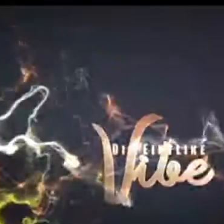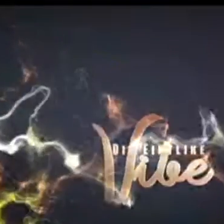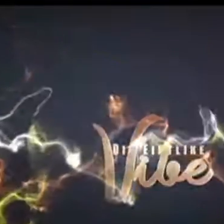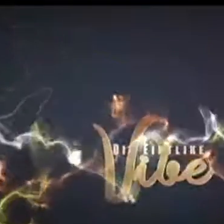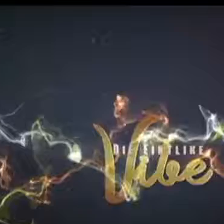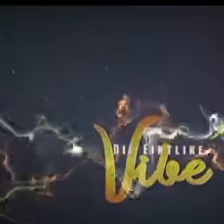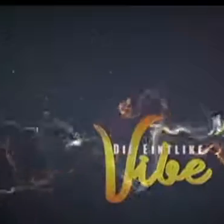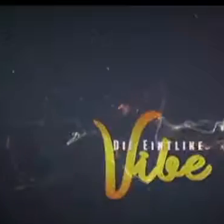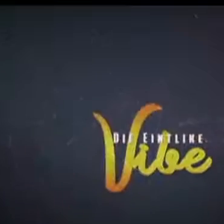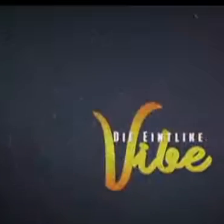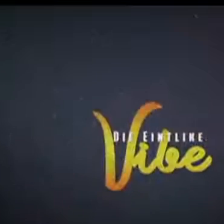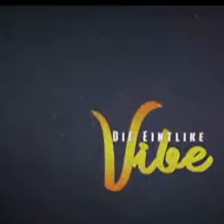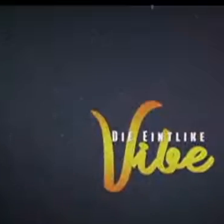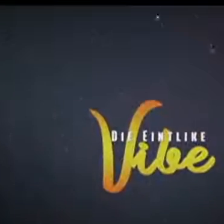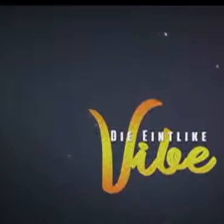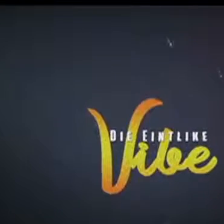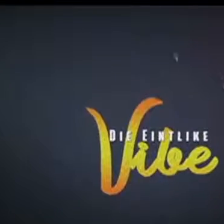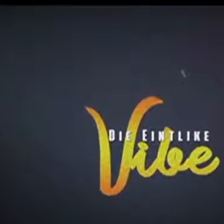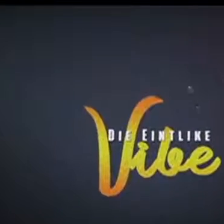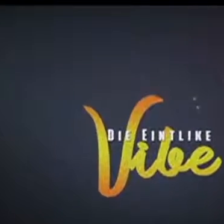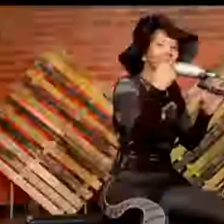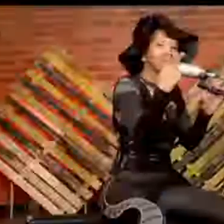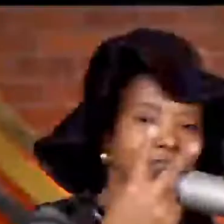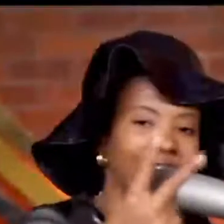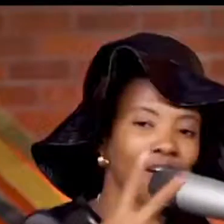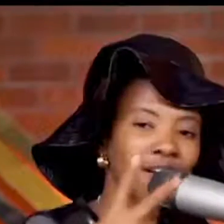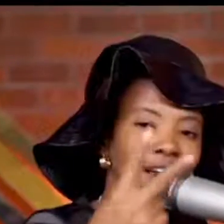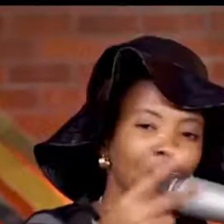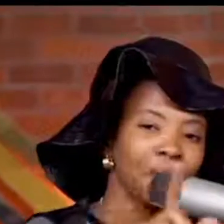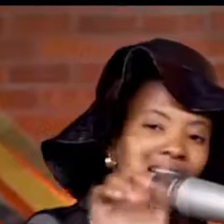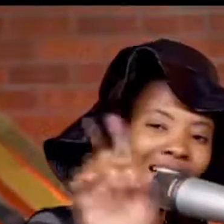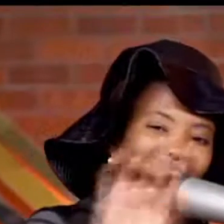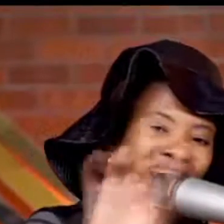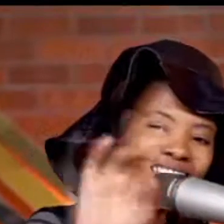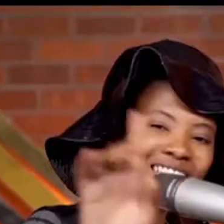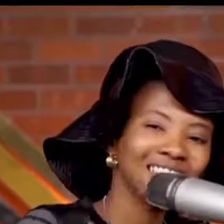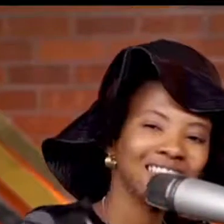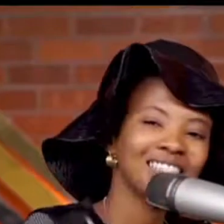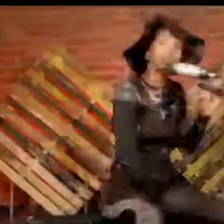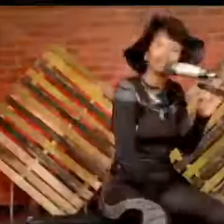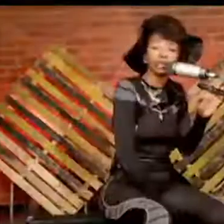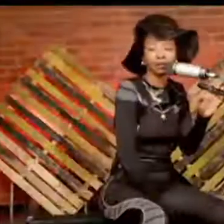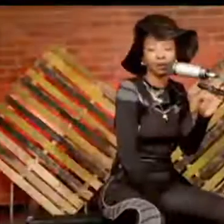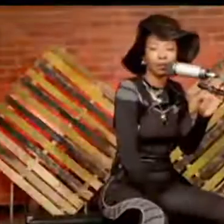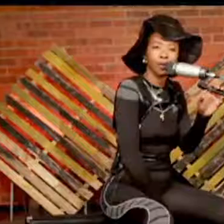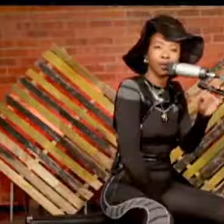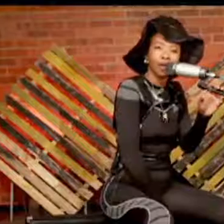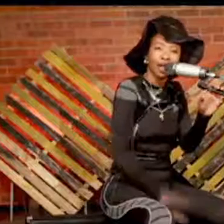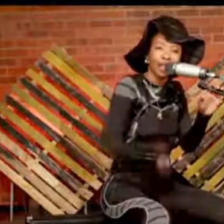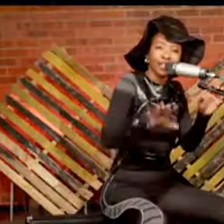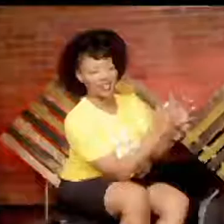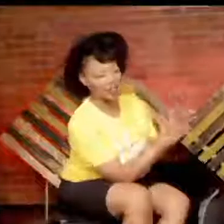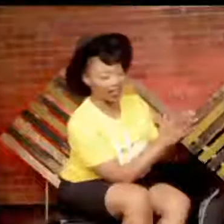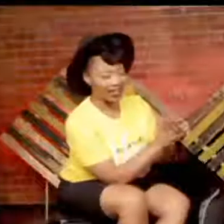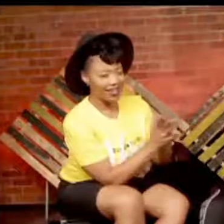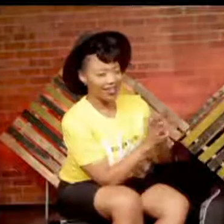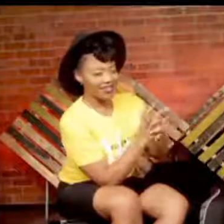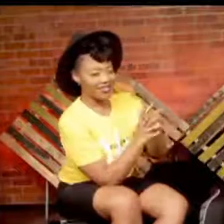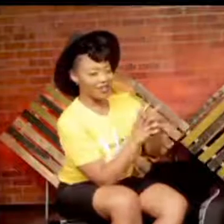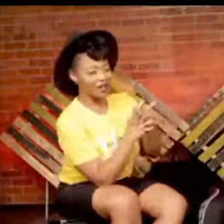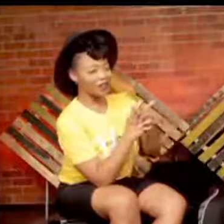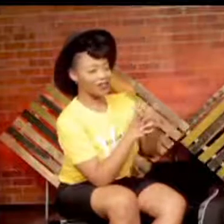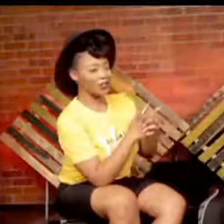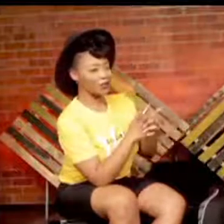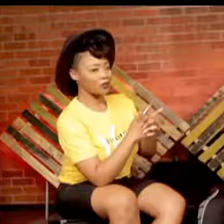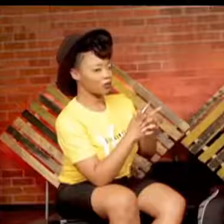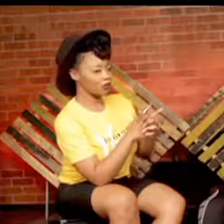The fact that I am in control. Now they staring at me like they didn't see it come. Okay,